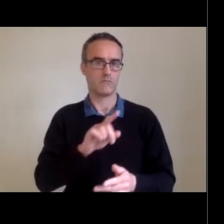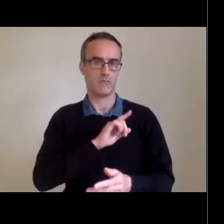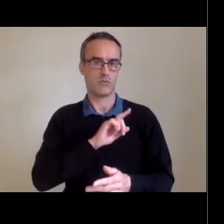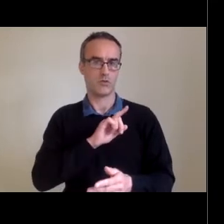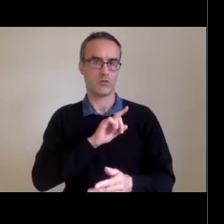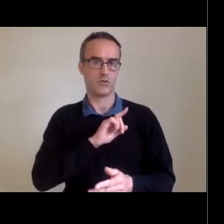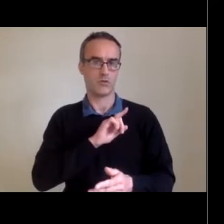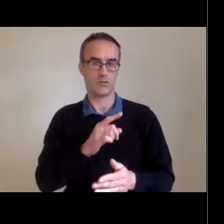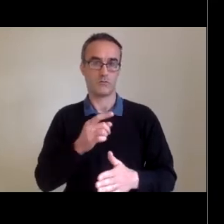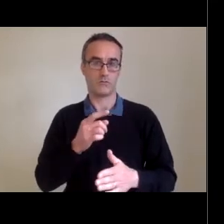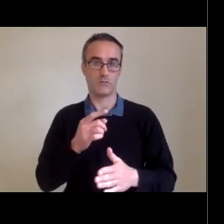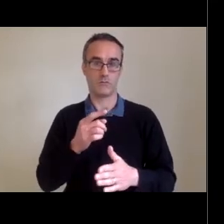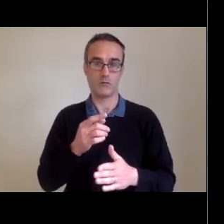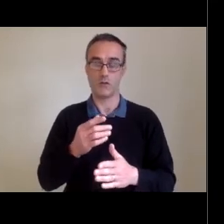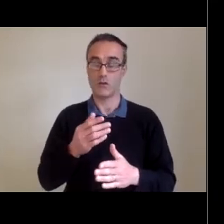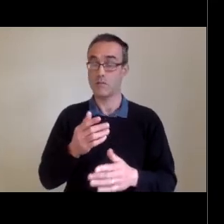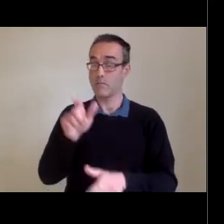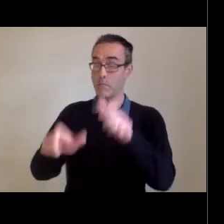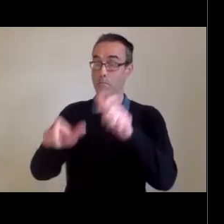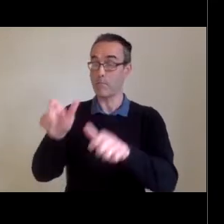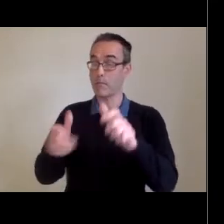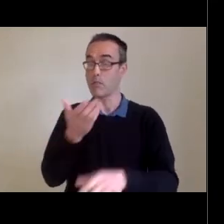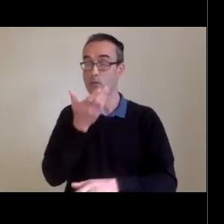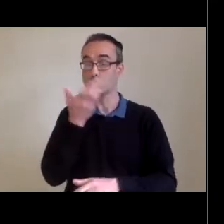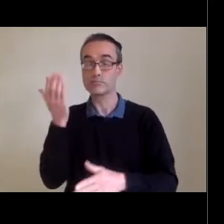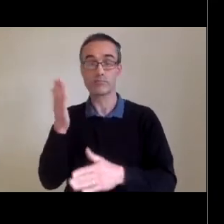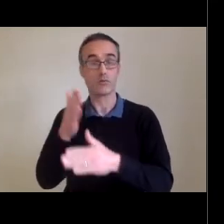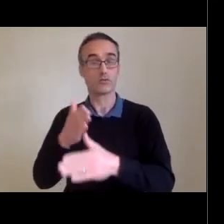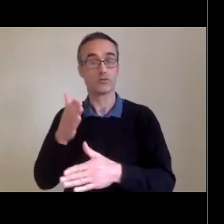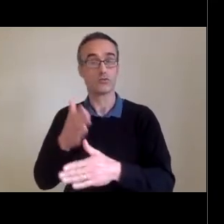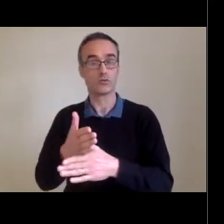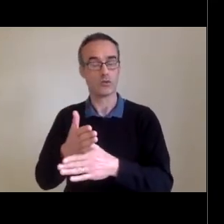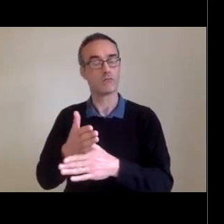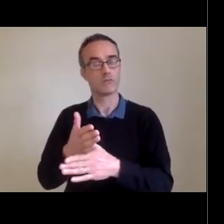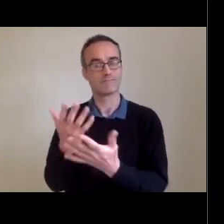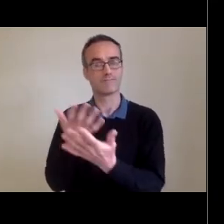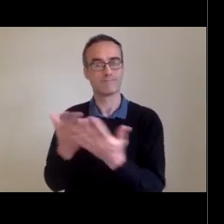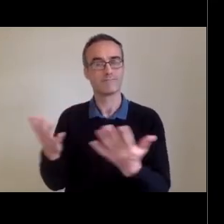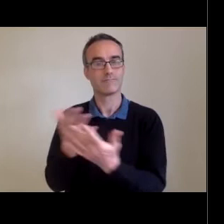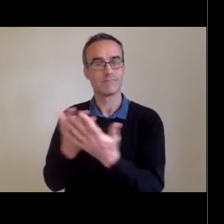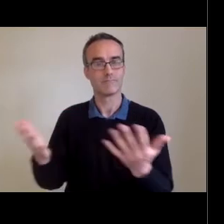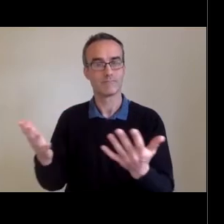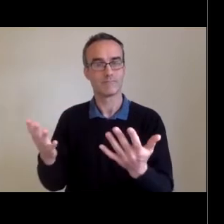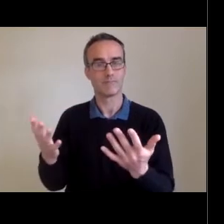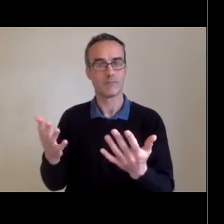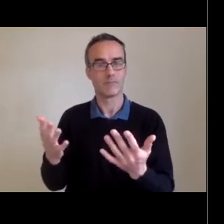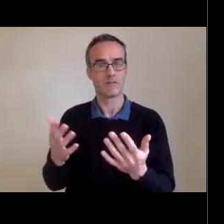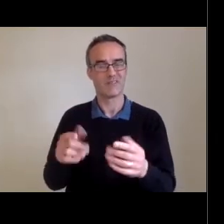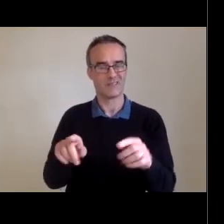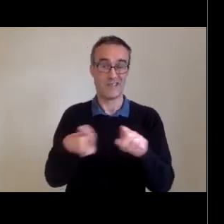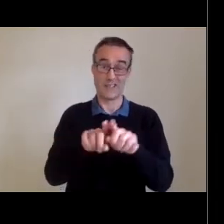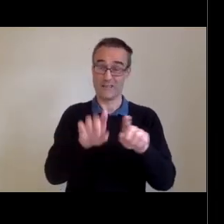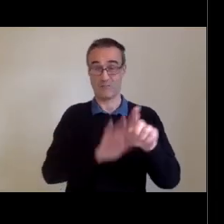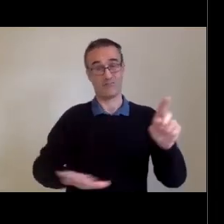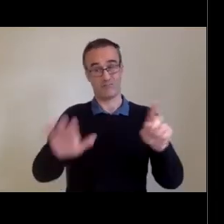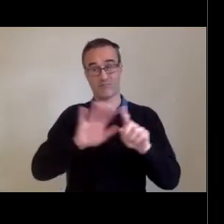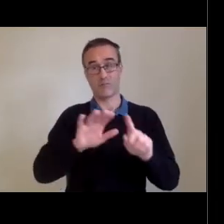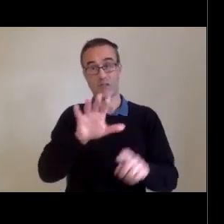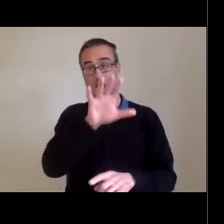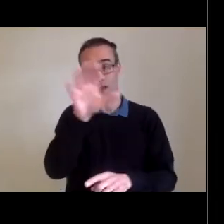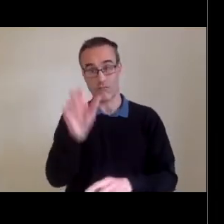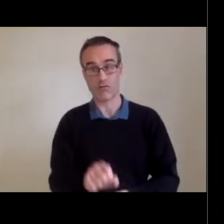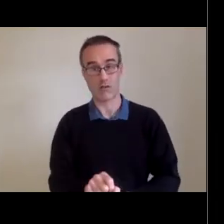in Nigeria, which is common in most Commonwealth countries, Africa in general, or the world as a whole,